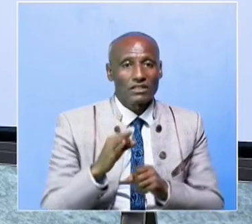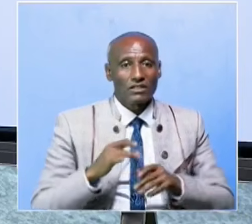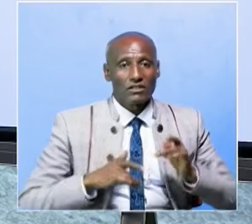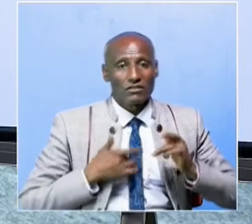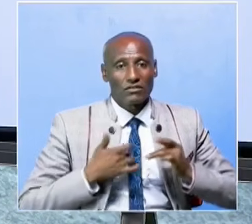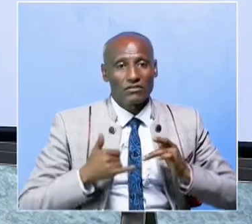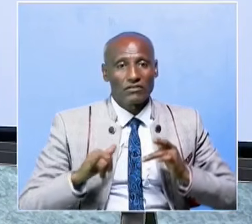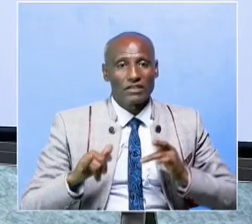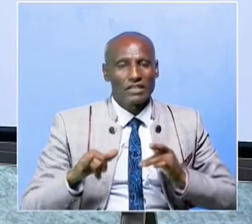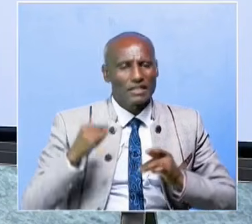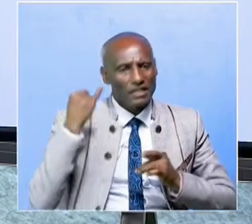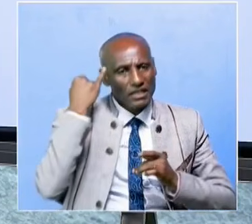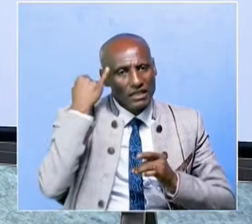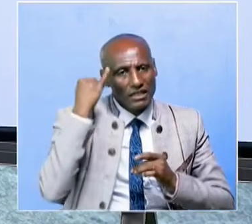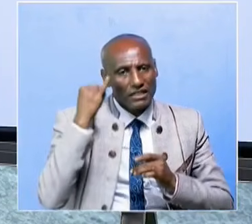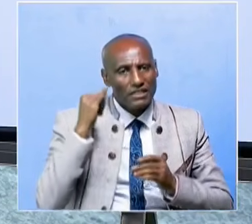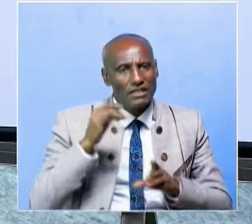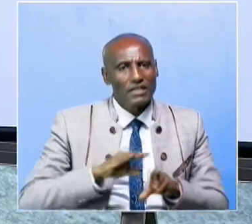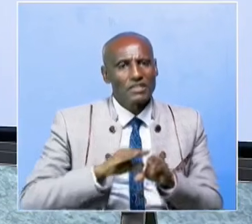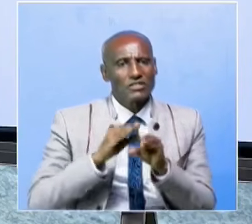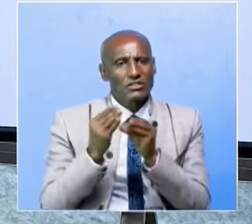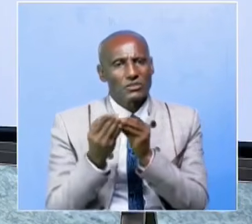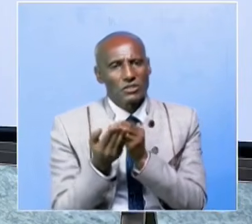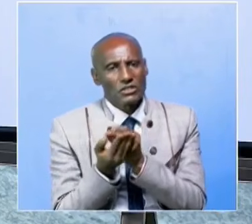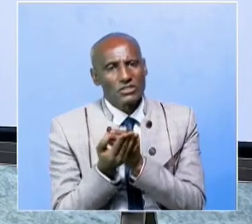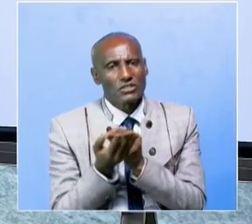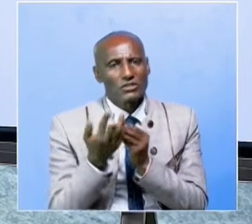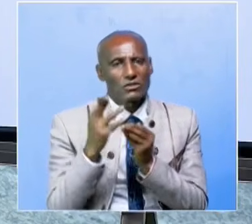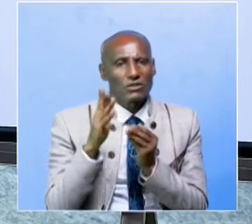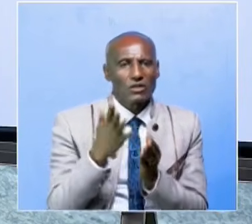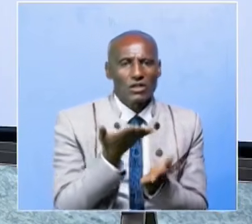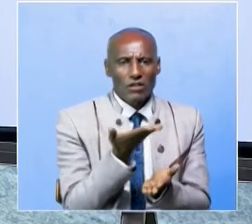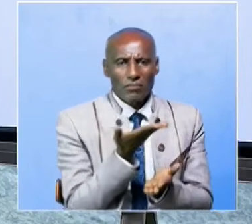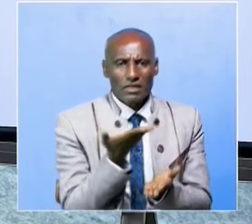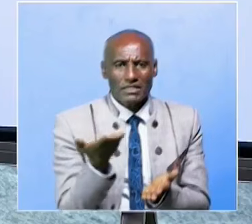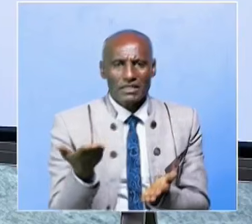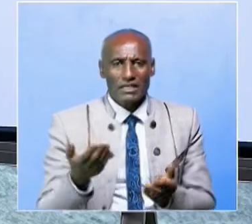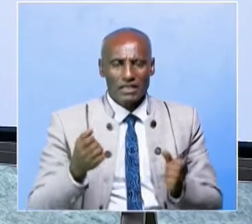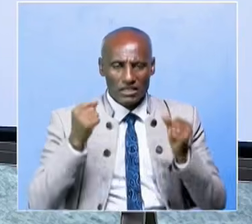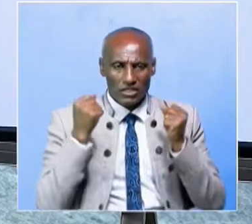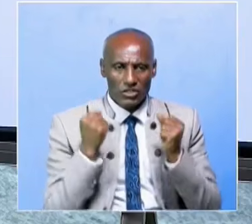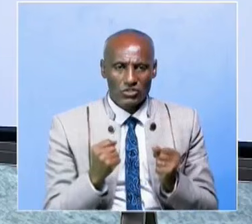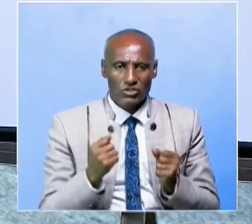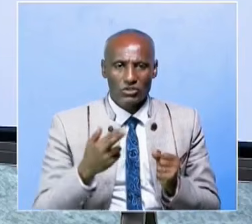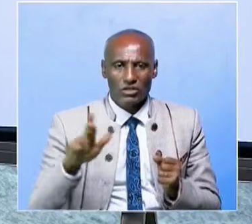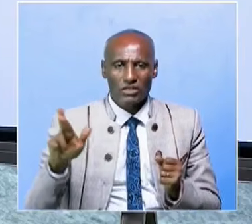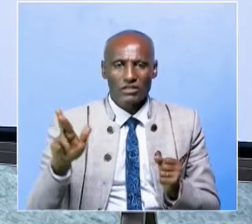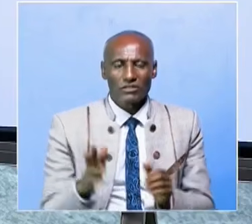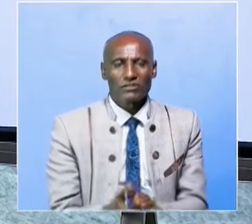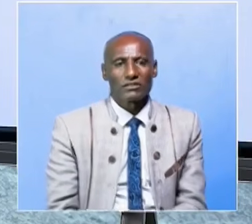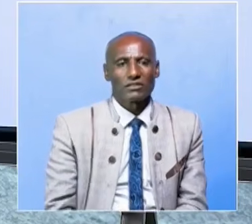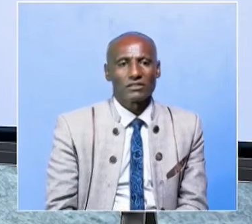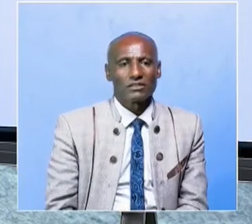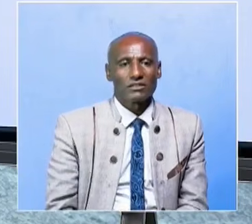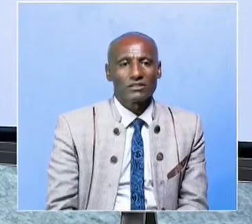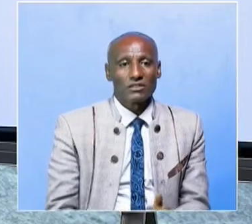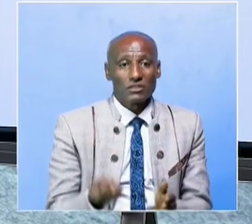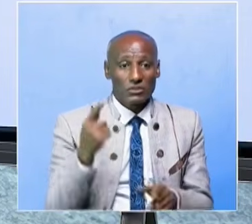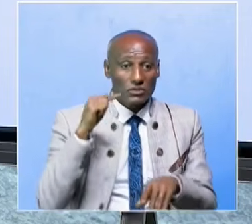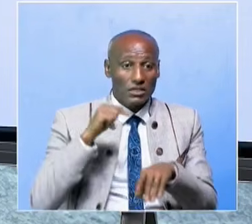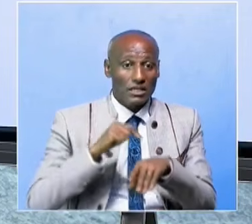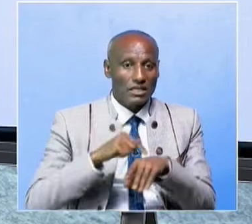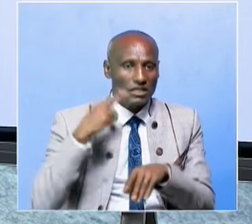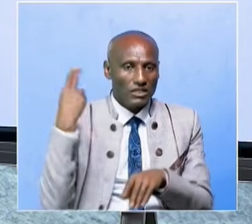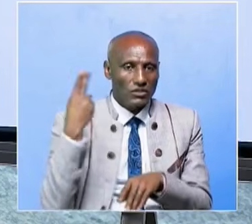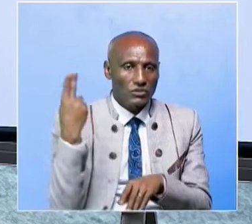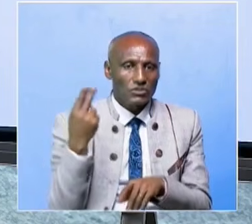feeling, an idea, a situation, or a material stronger. It's usually used